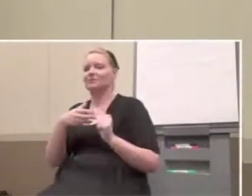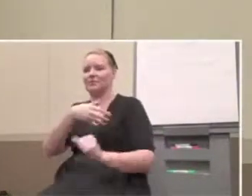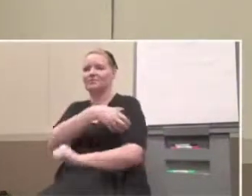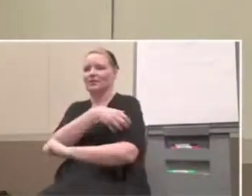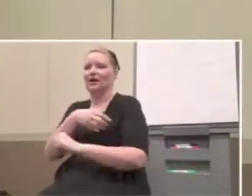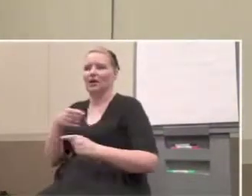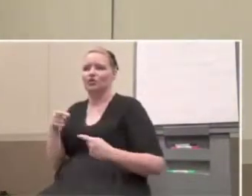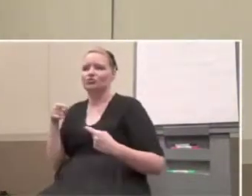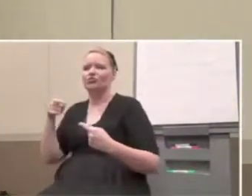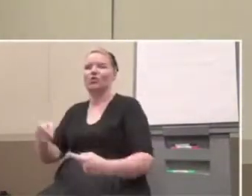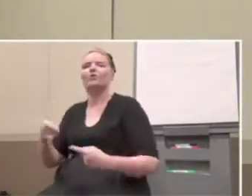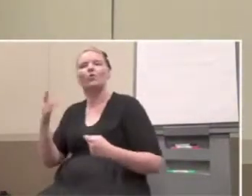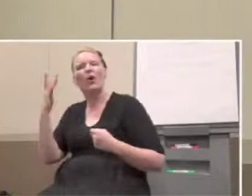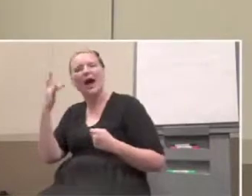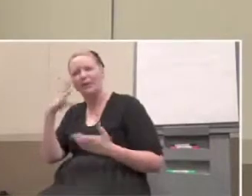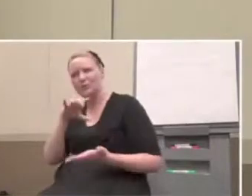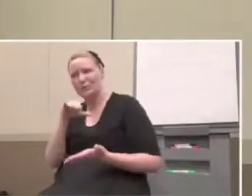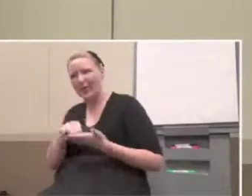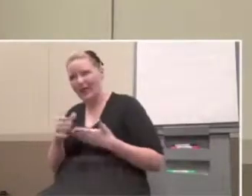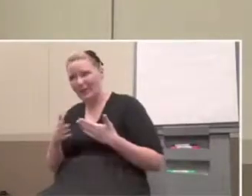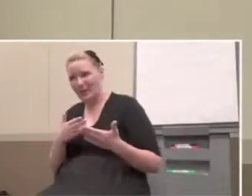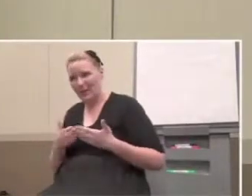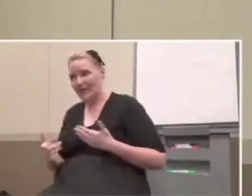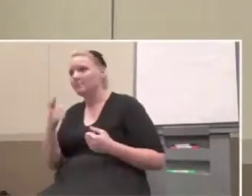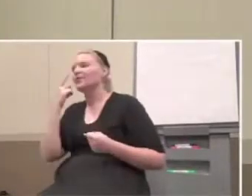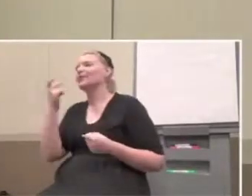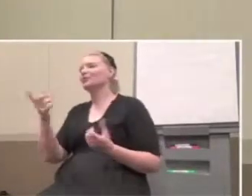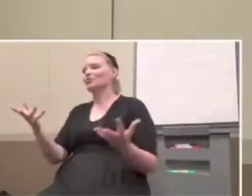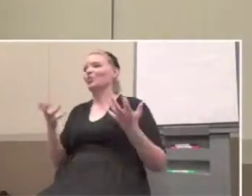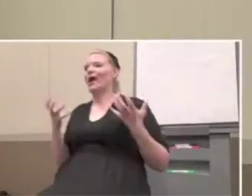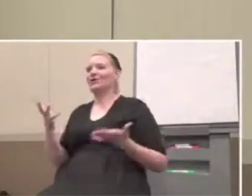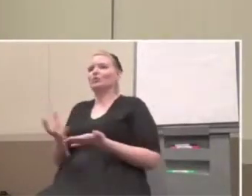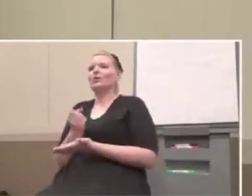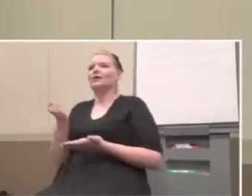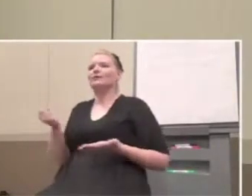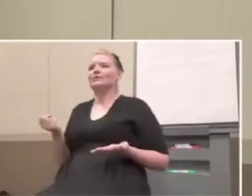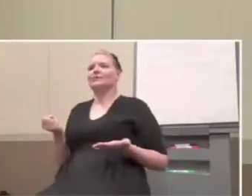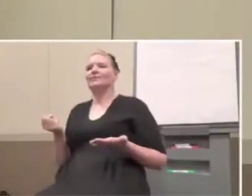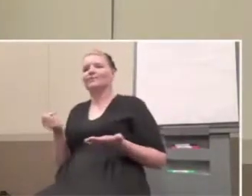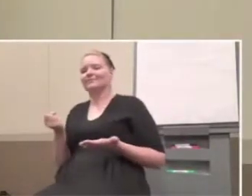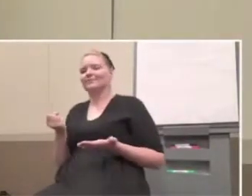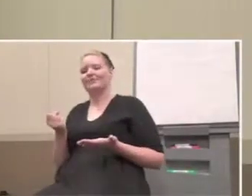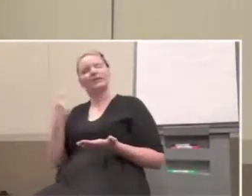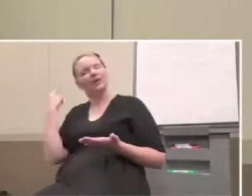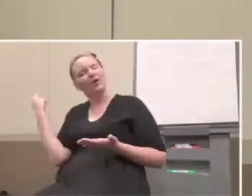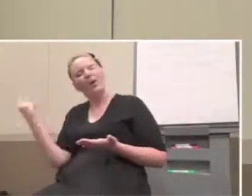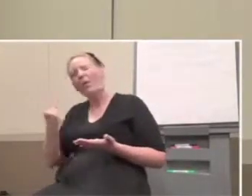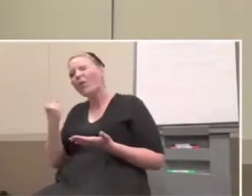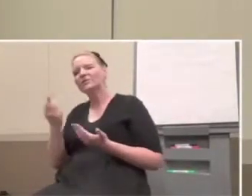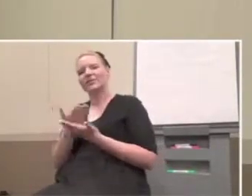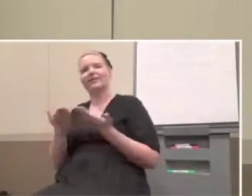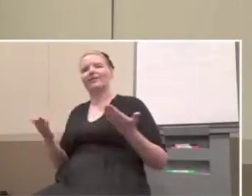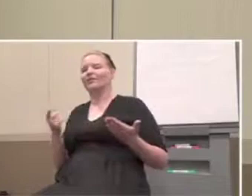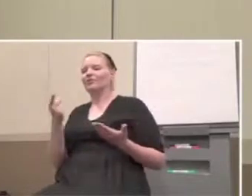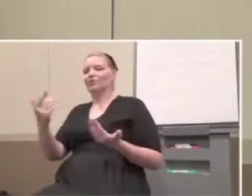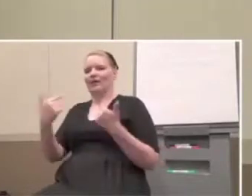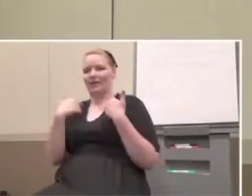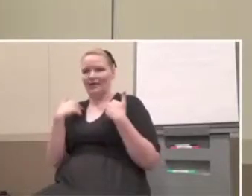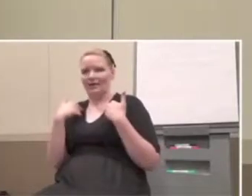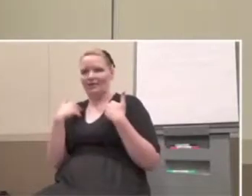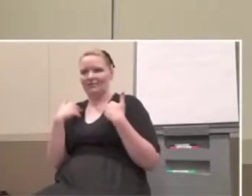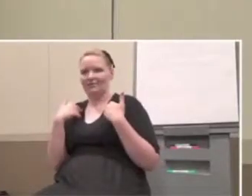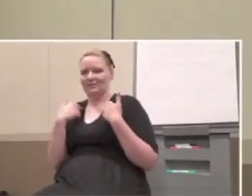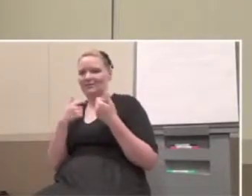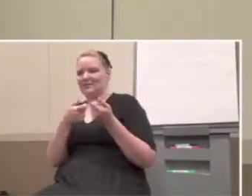And why are you doing that? Because you want to win. And the only thing that you have, the only leverage you have, is